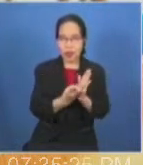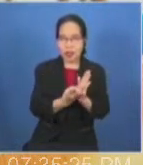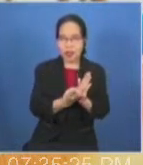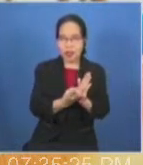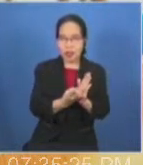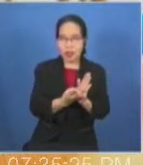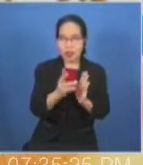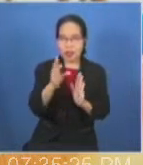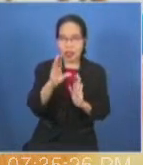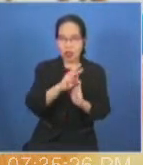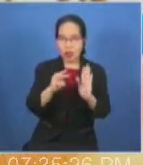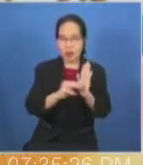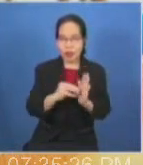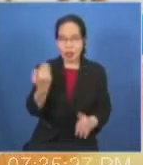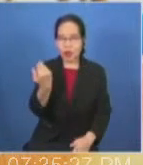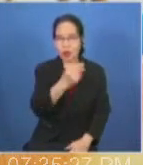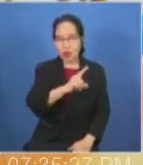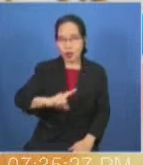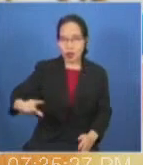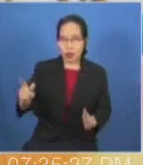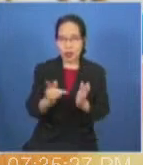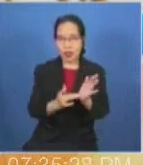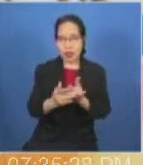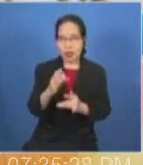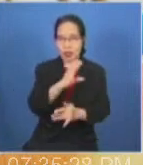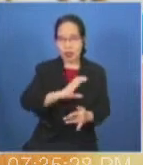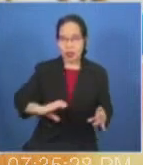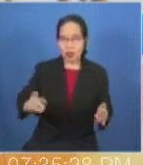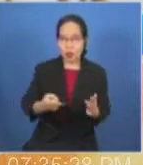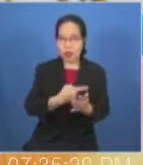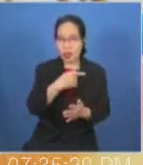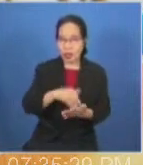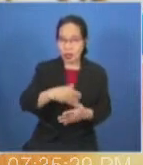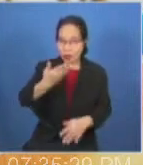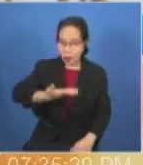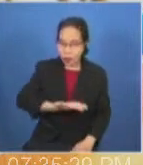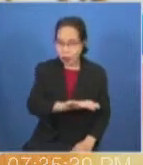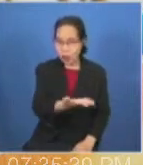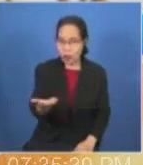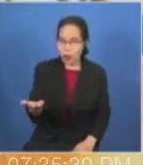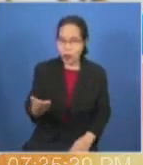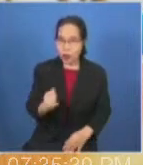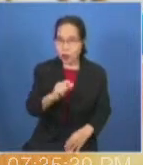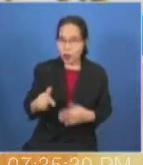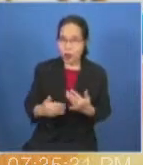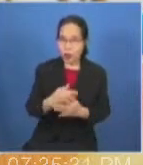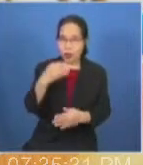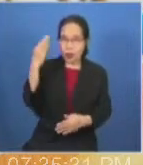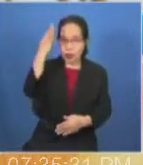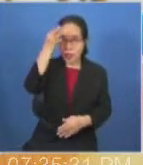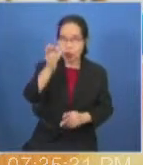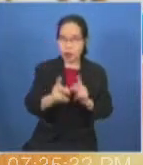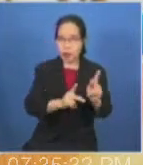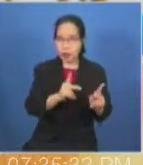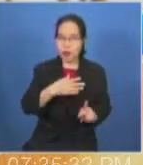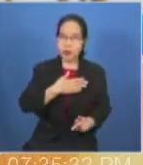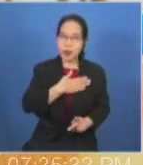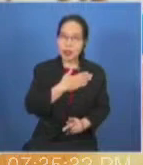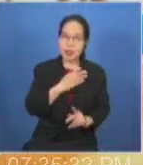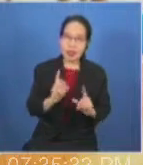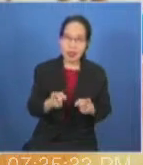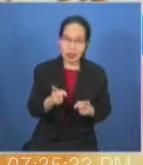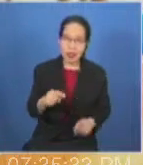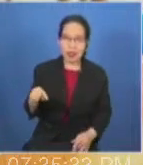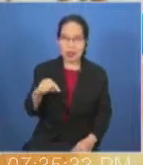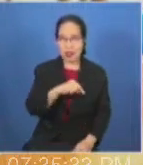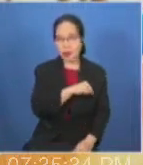the law of our Lord Jesus Christ. And so we are once again inviting you, all our countrymen and